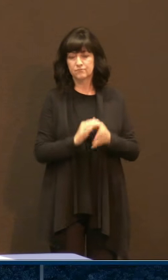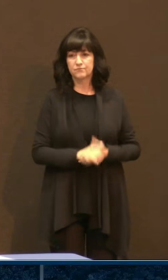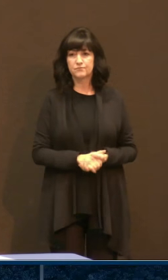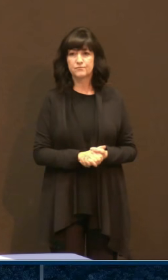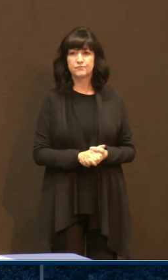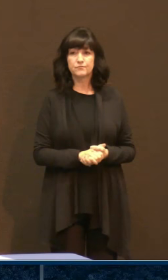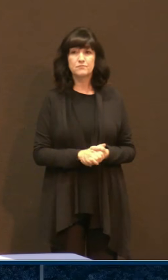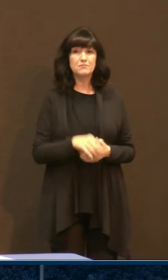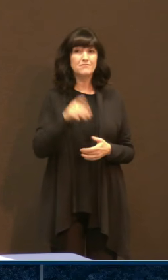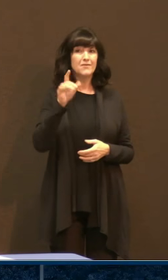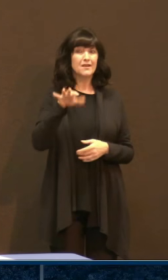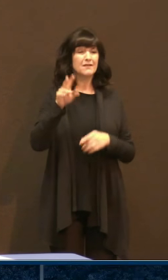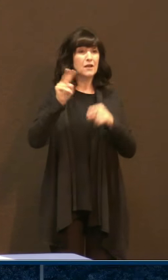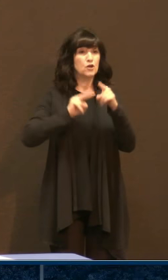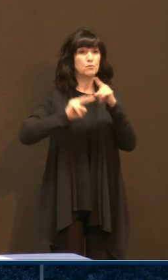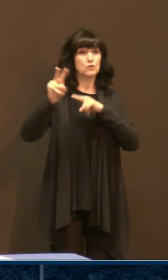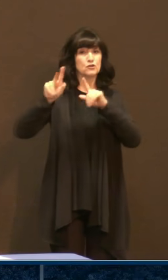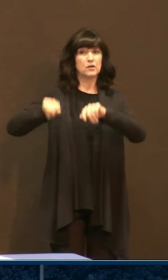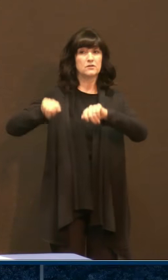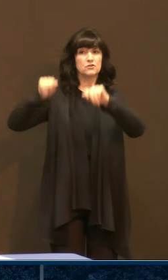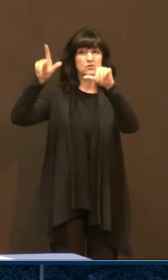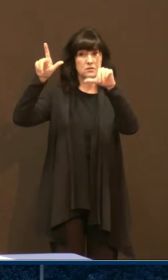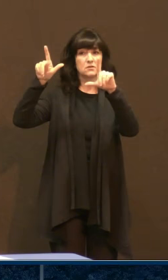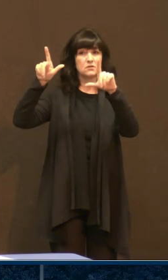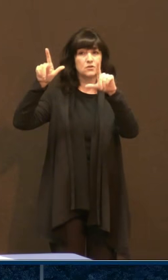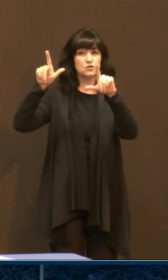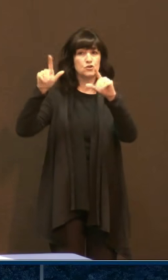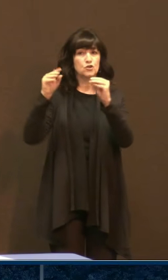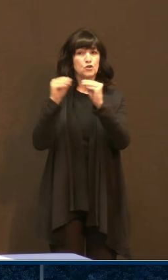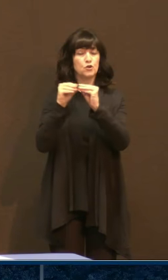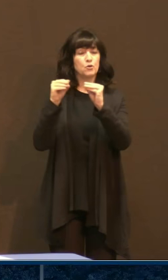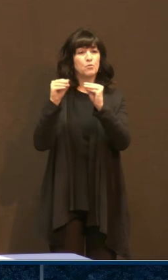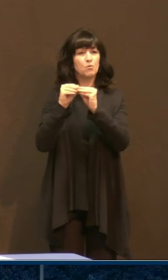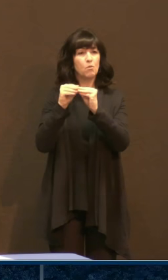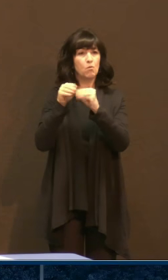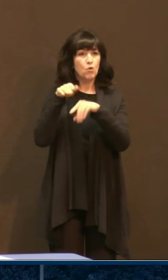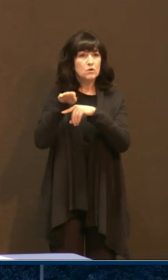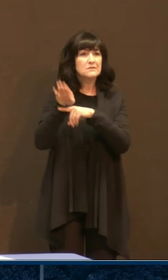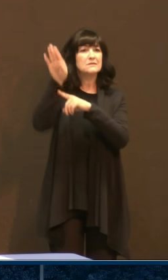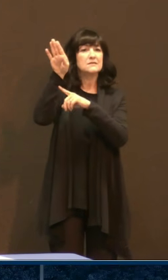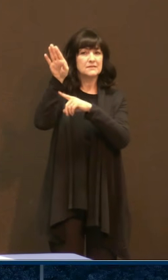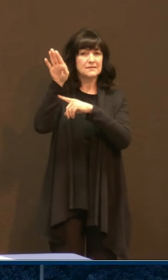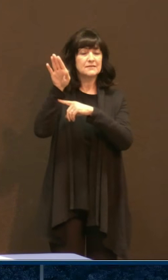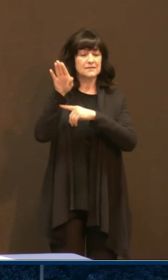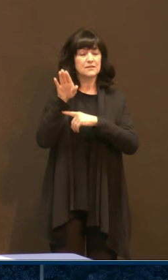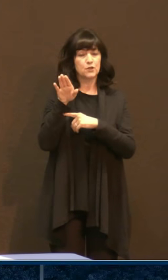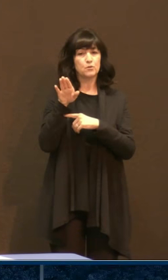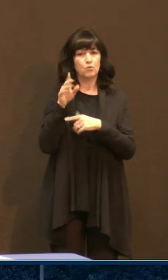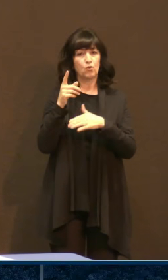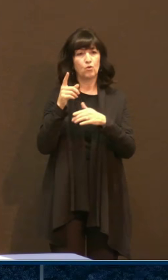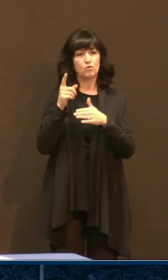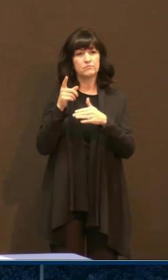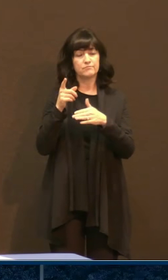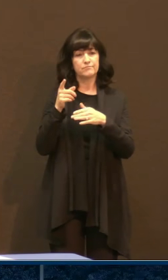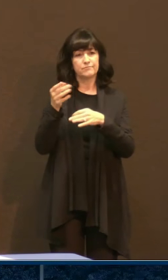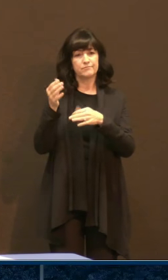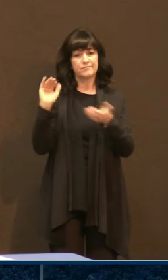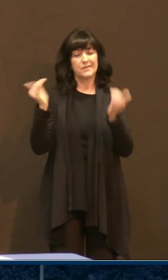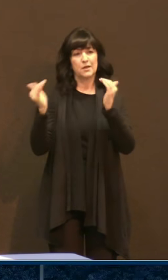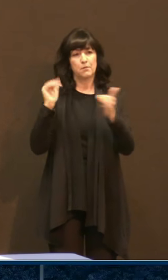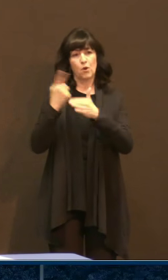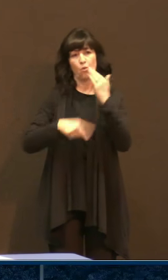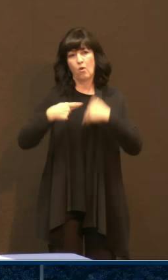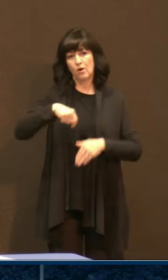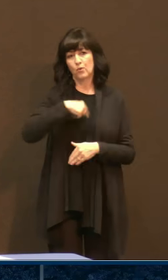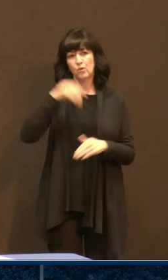over time. Again, a much steeper curves earlier on about what was expected, going